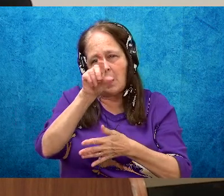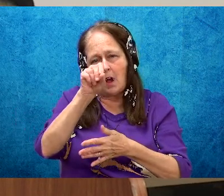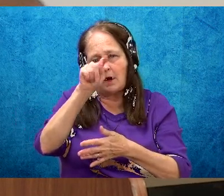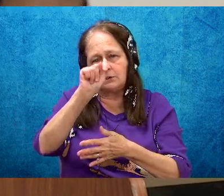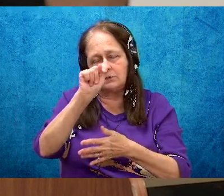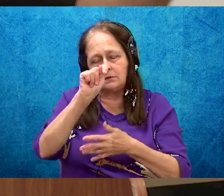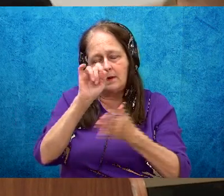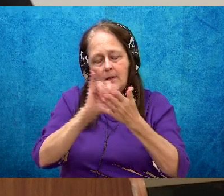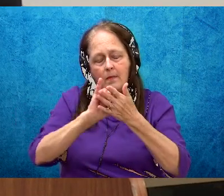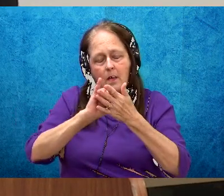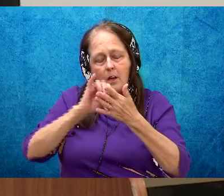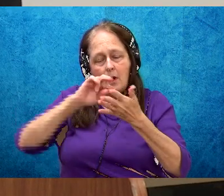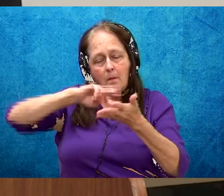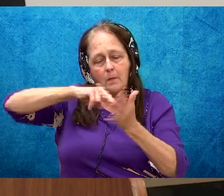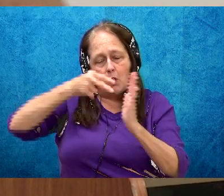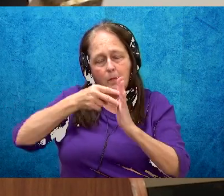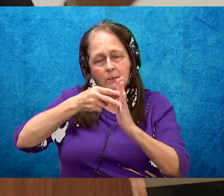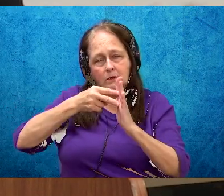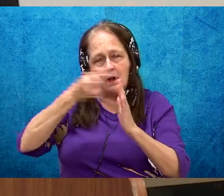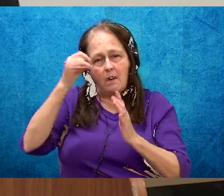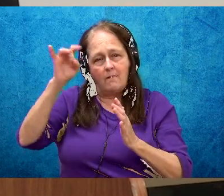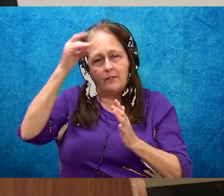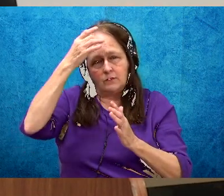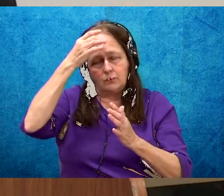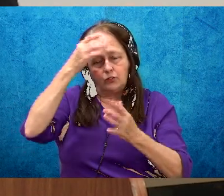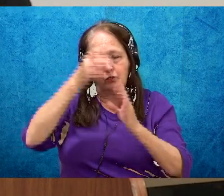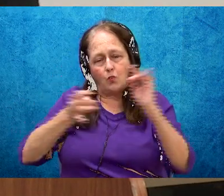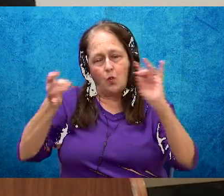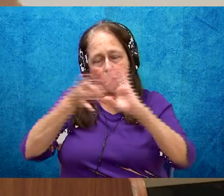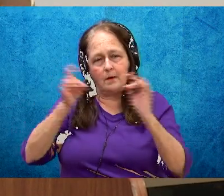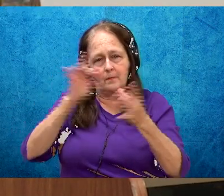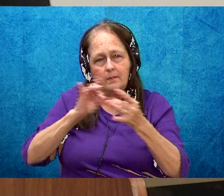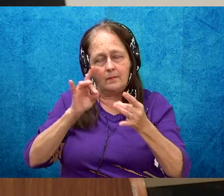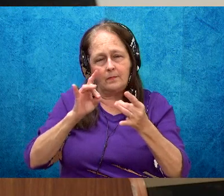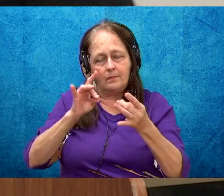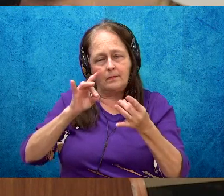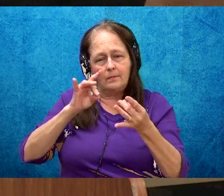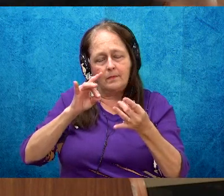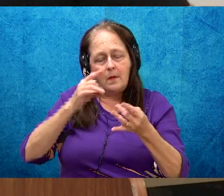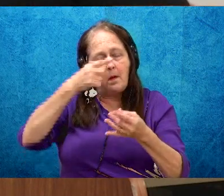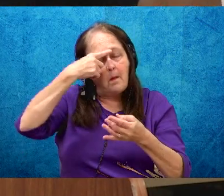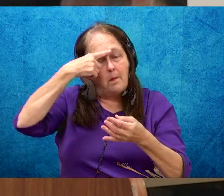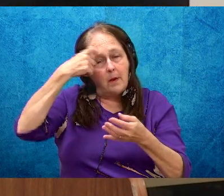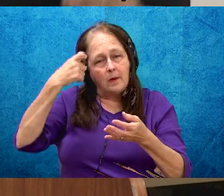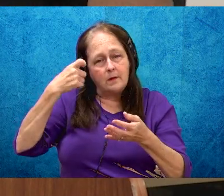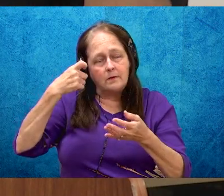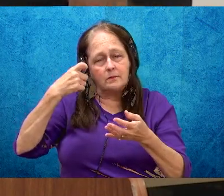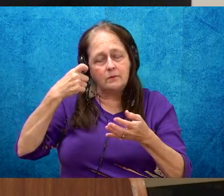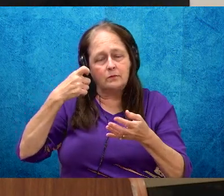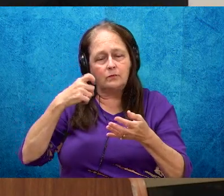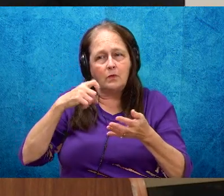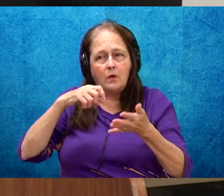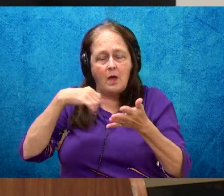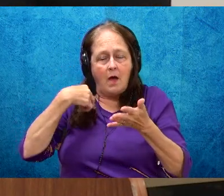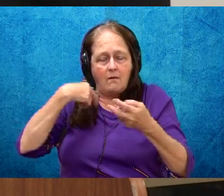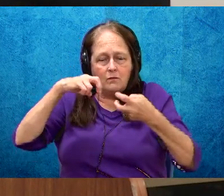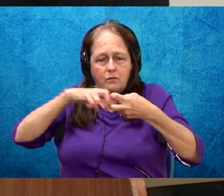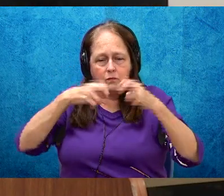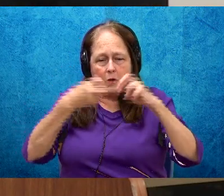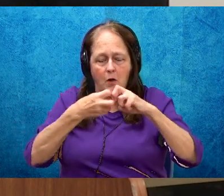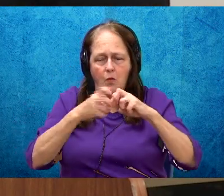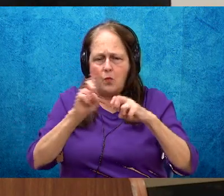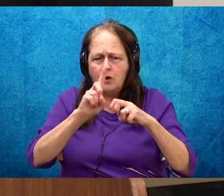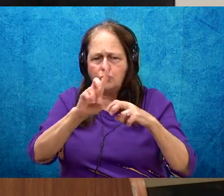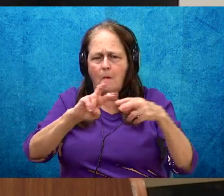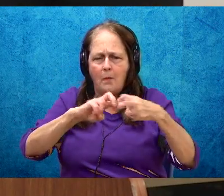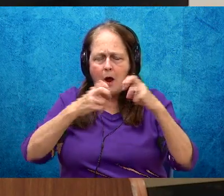beginning. The whole purpose of a story when we have a plot is because there's an issue, there's a conflict, which is your